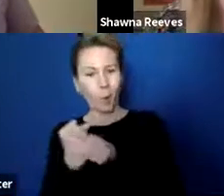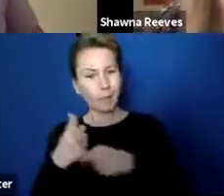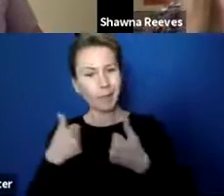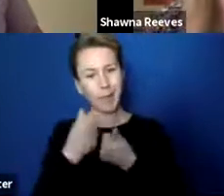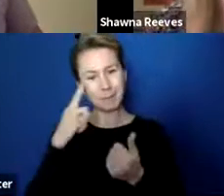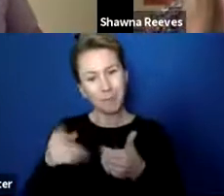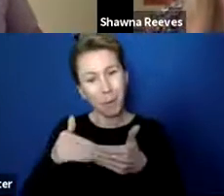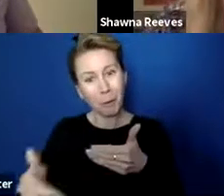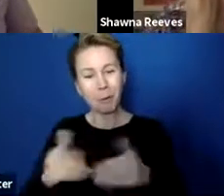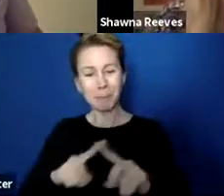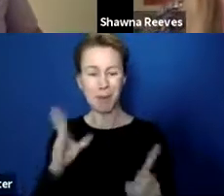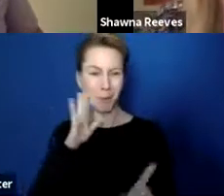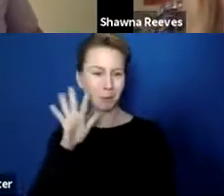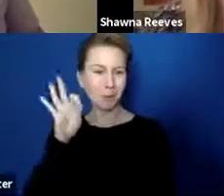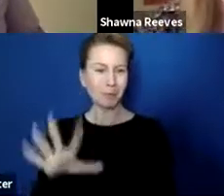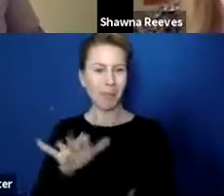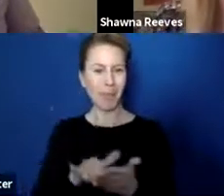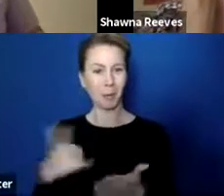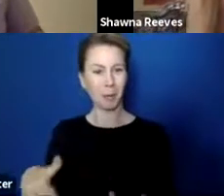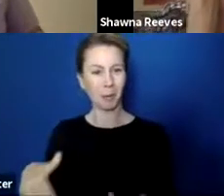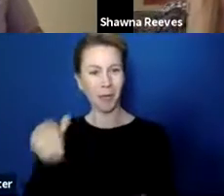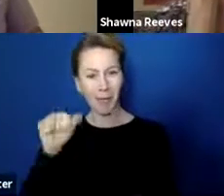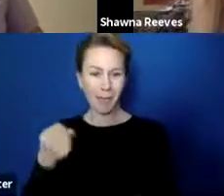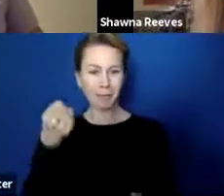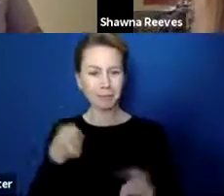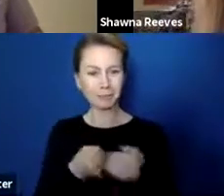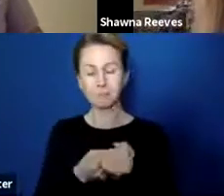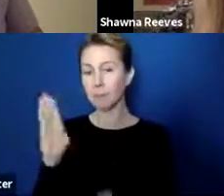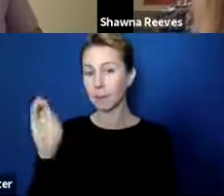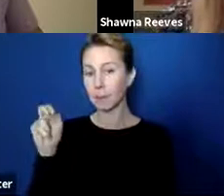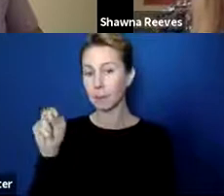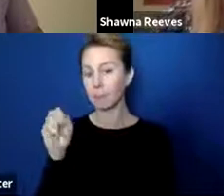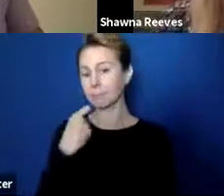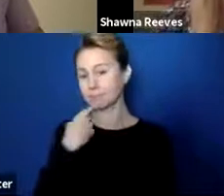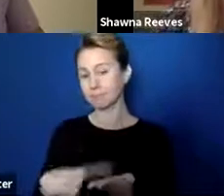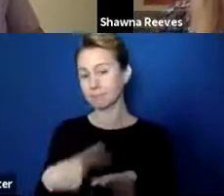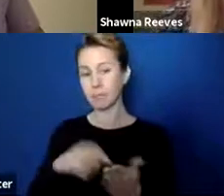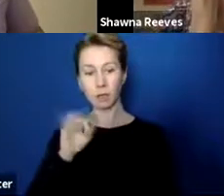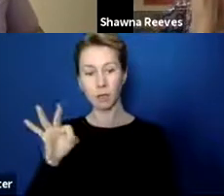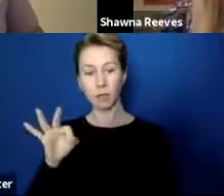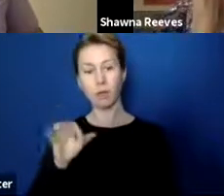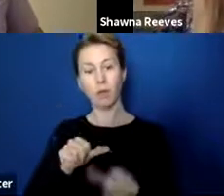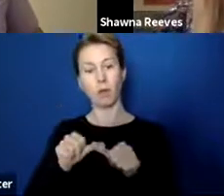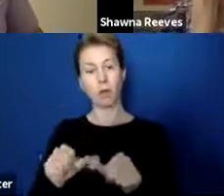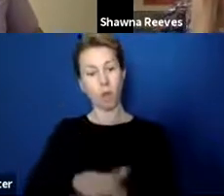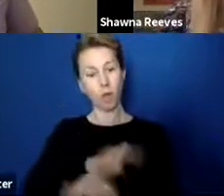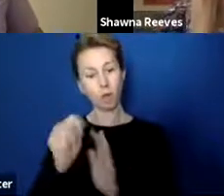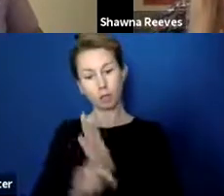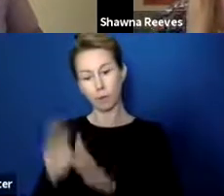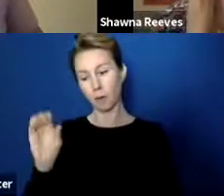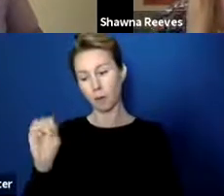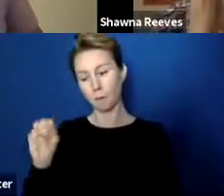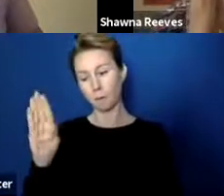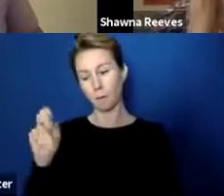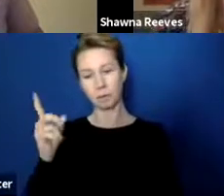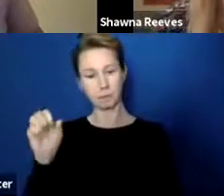smarts, and policy prowess to making elder justice a reality. Nicole is also a giant A's fan, so I apologize that there won't be any games